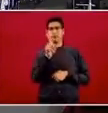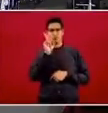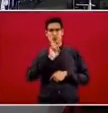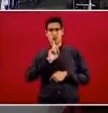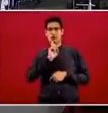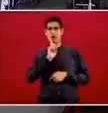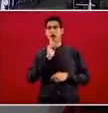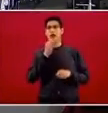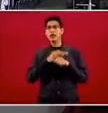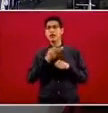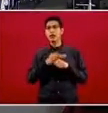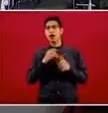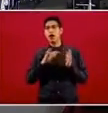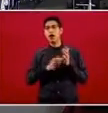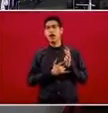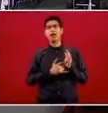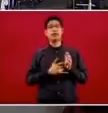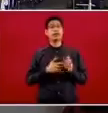All right.